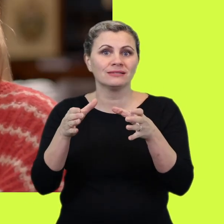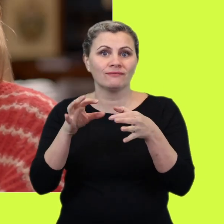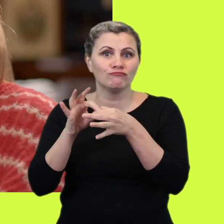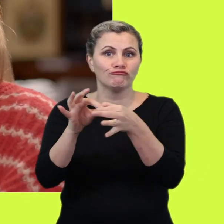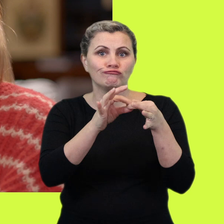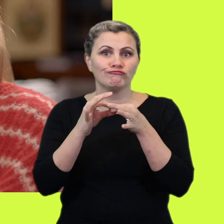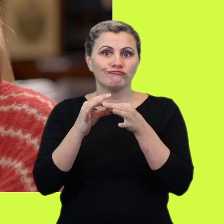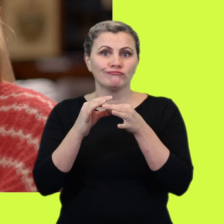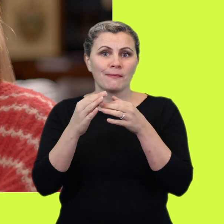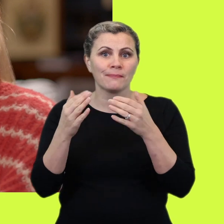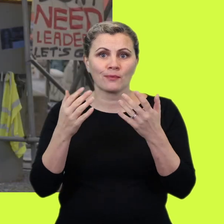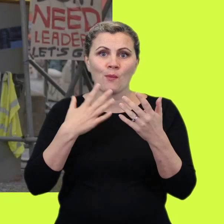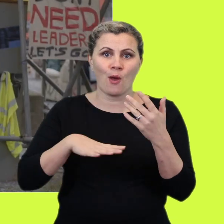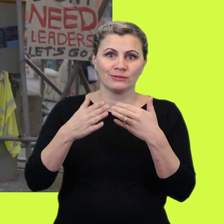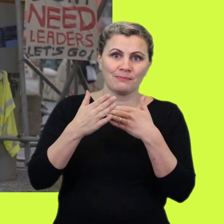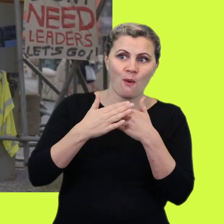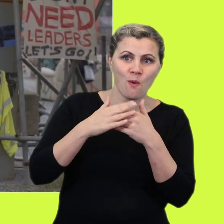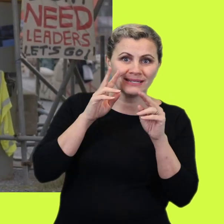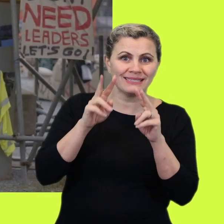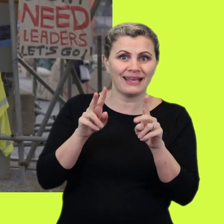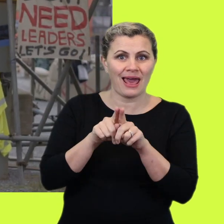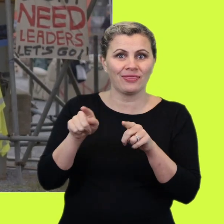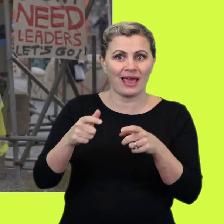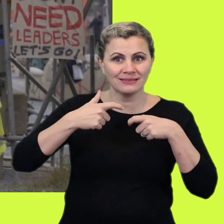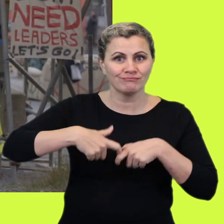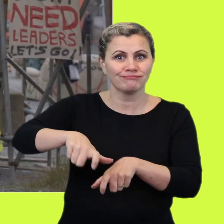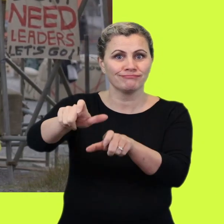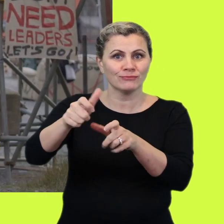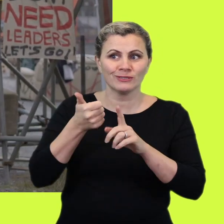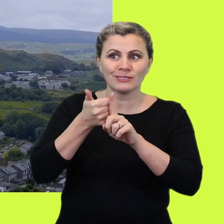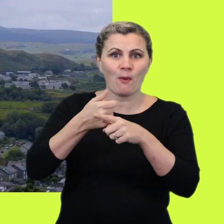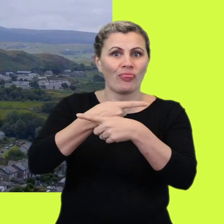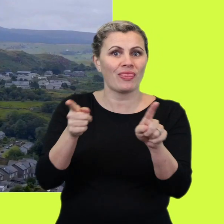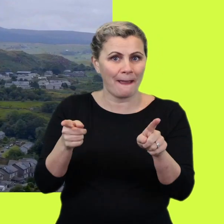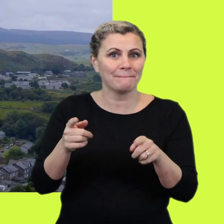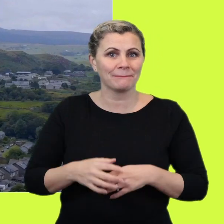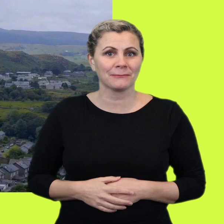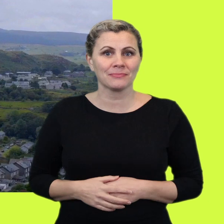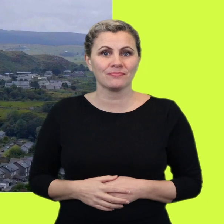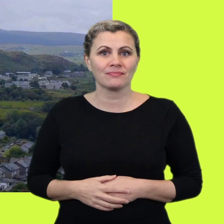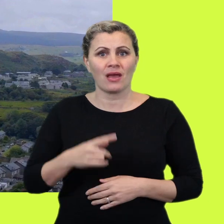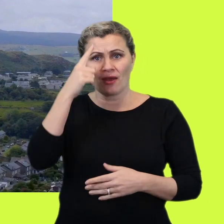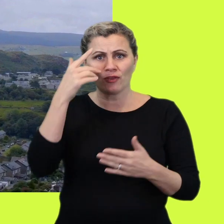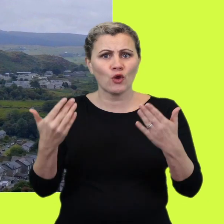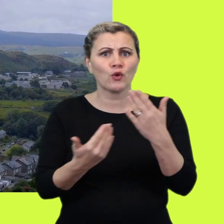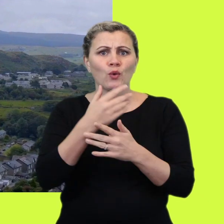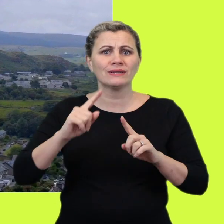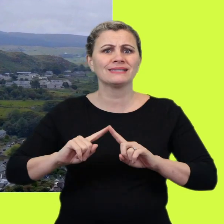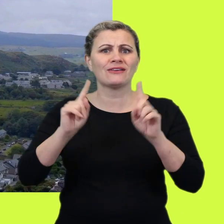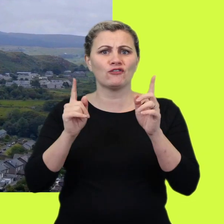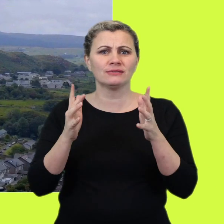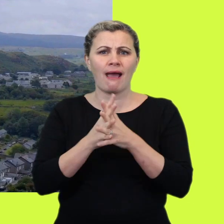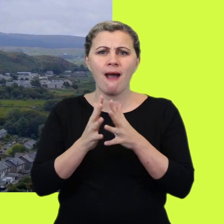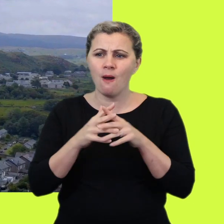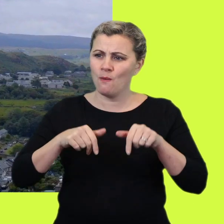have a relationship after the project as well, and we certainly want to continue supporting them. Dwi'n meddwl beth sydd